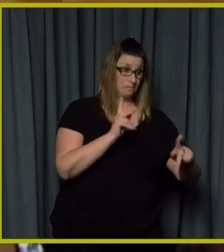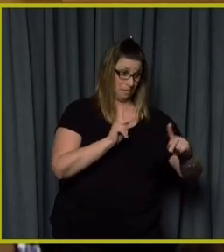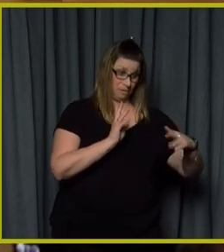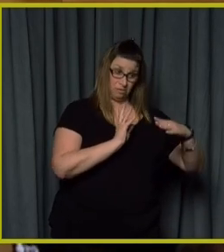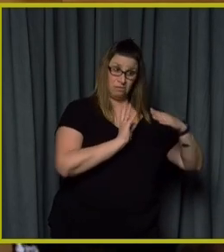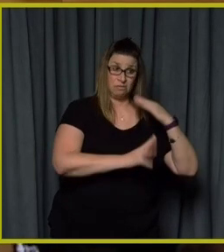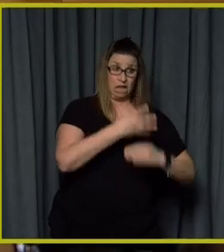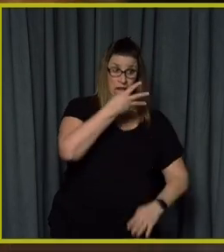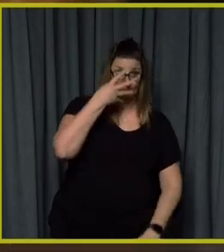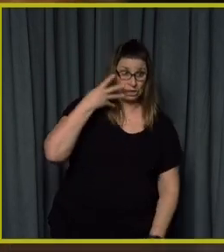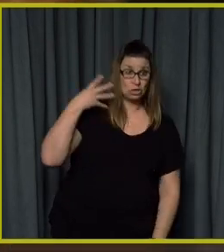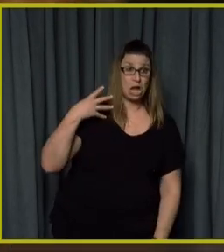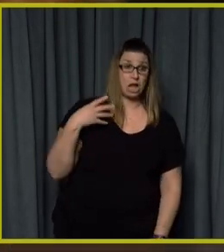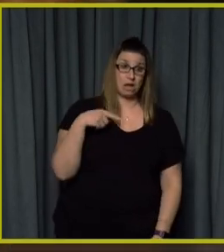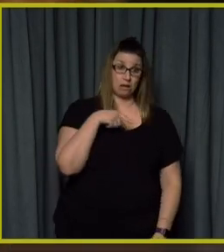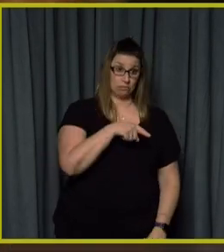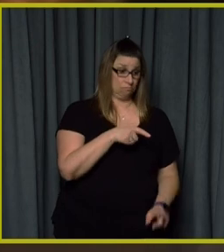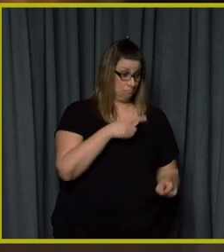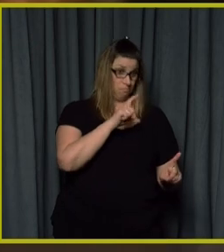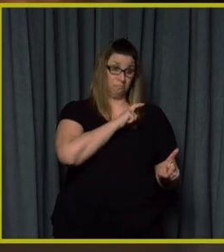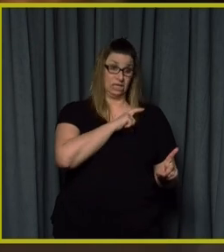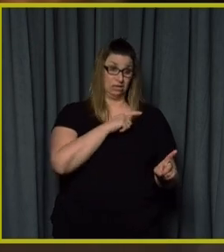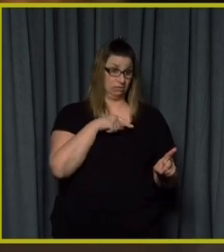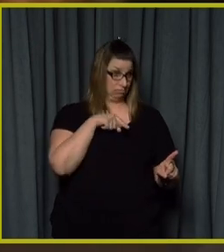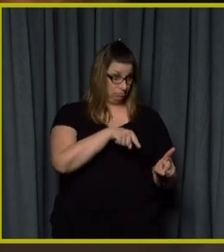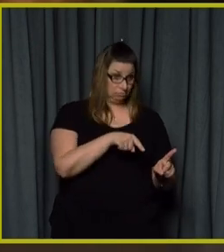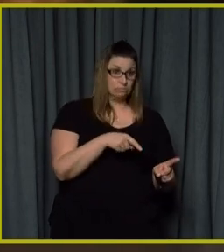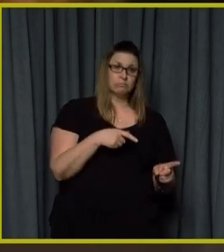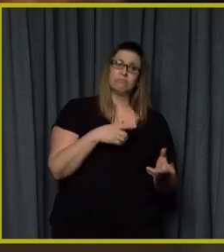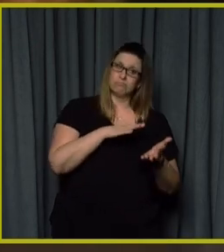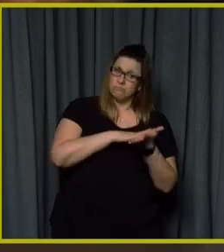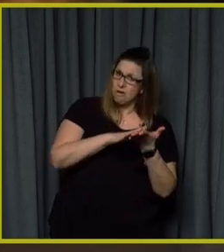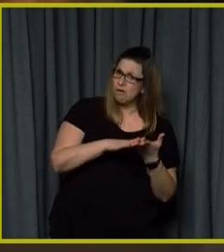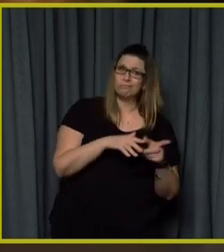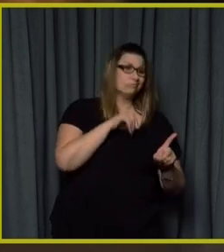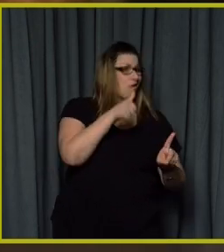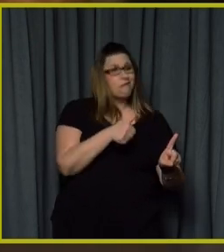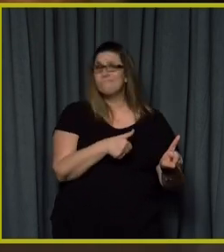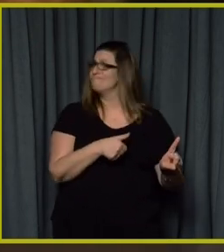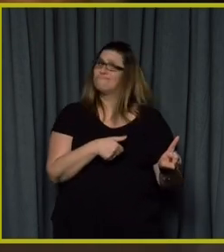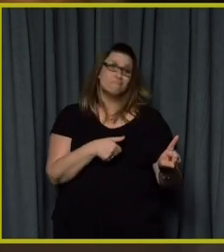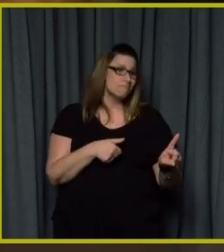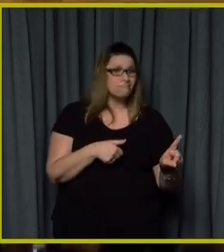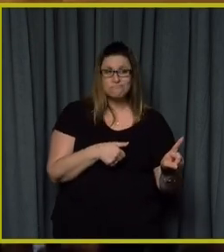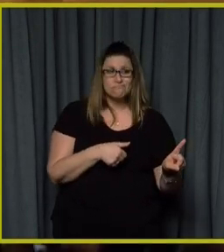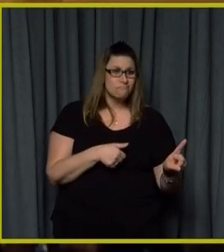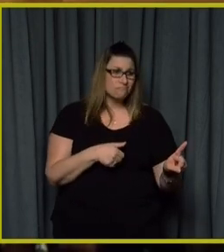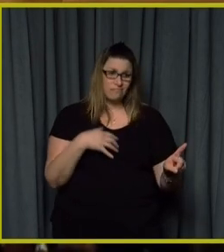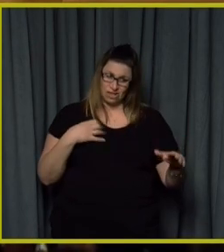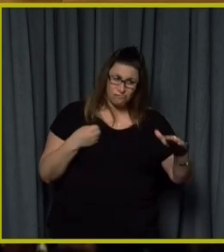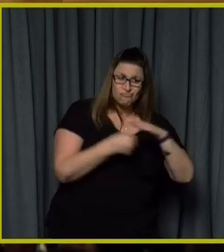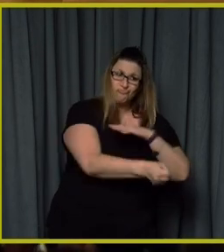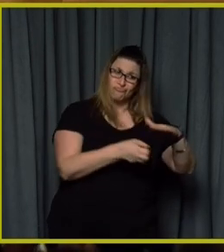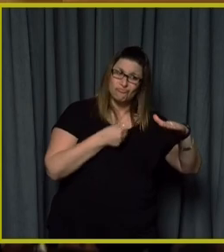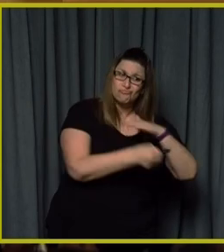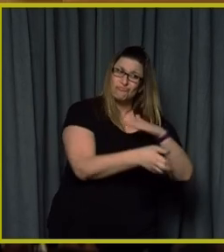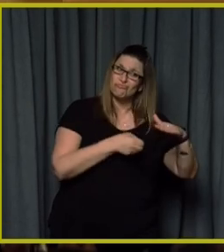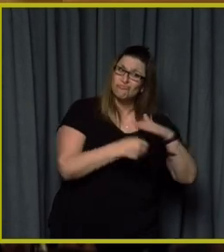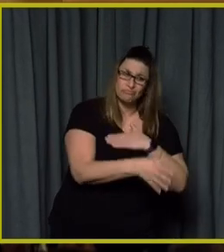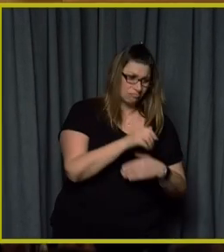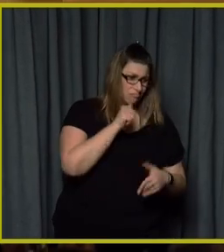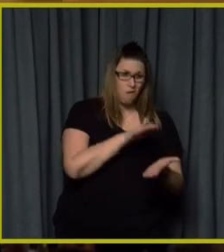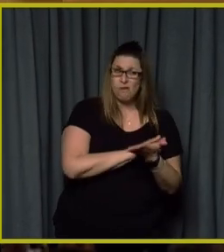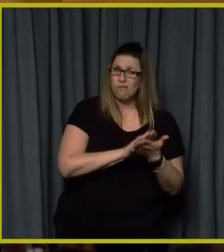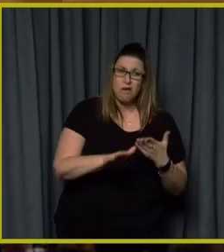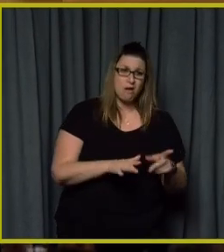treat us well. De comida, un burrito helado nos daban y no nos dejaban bañar. They gave us a frozen